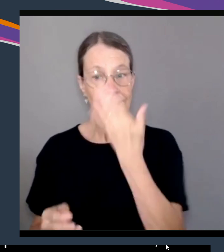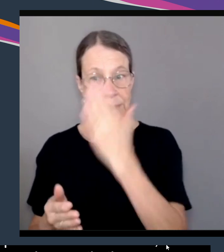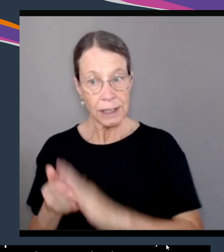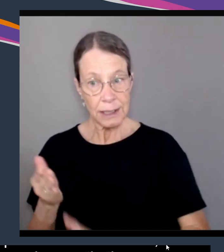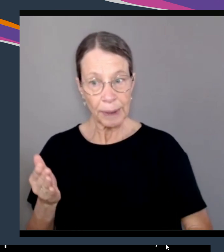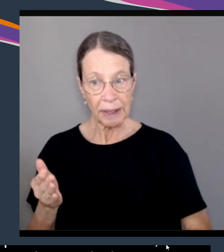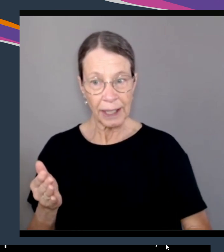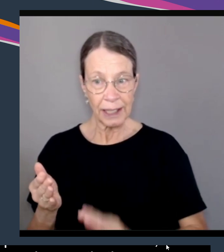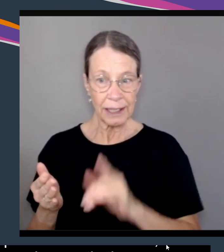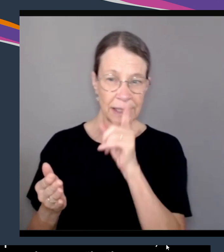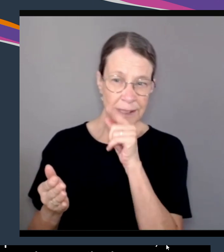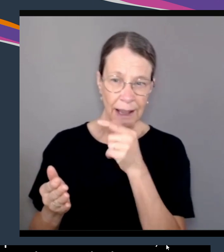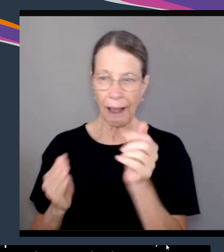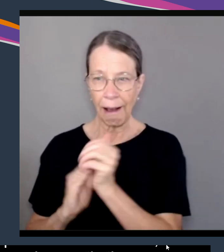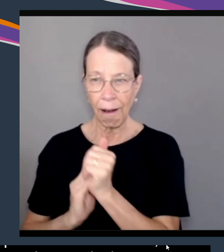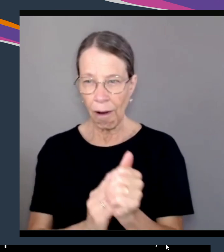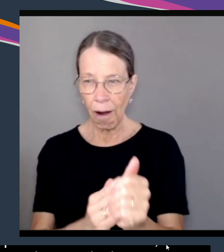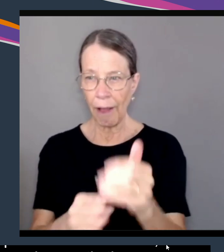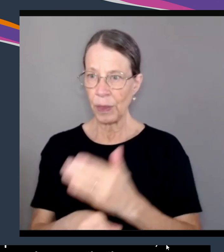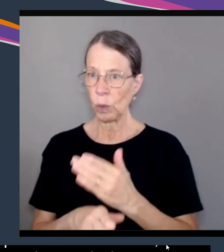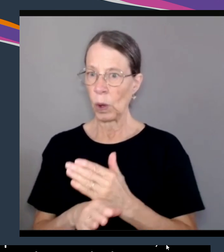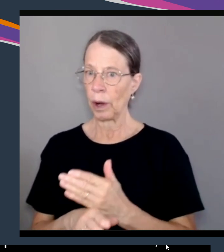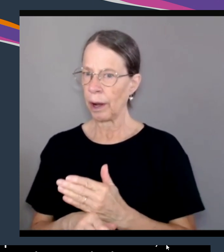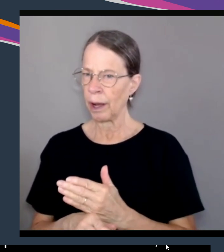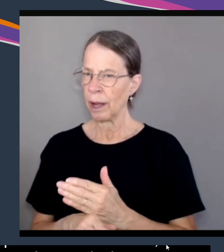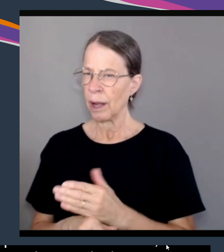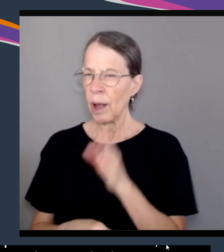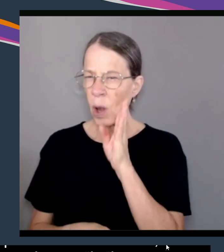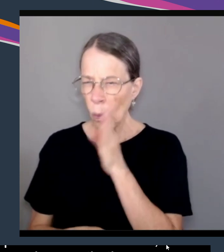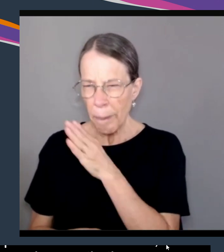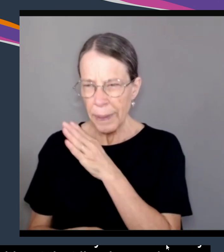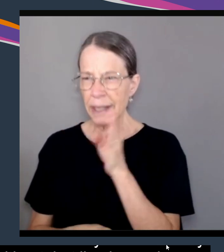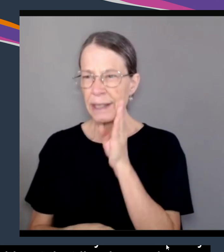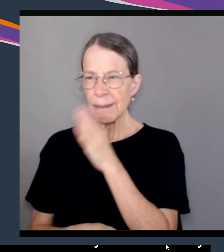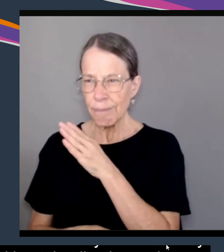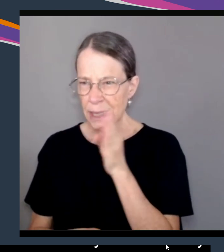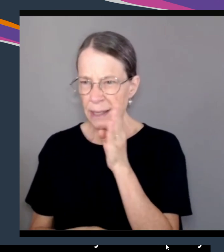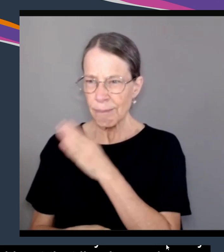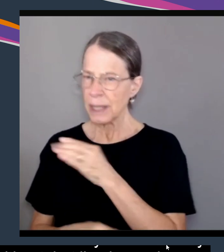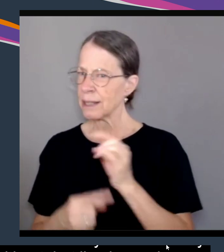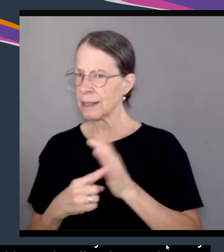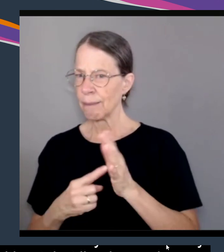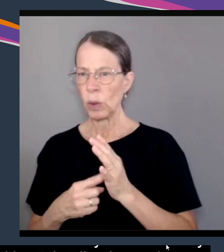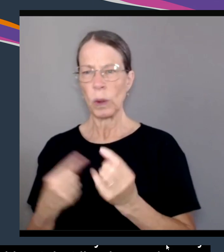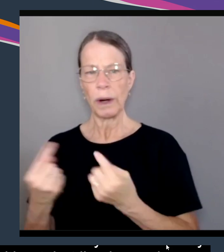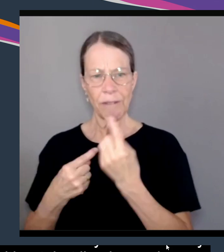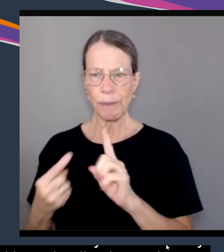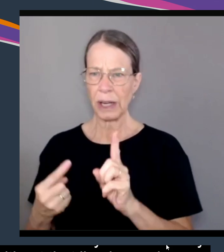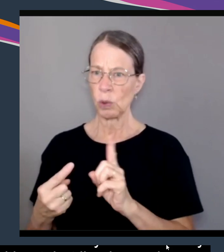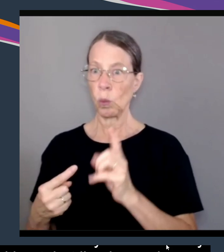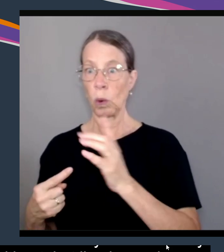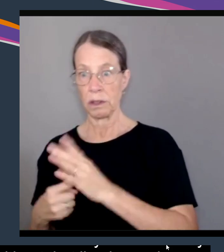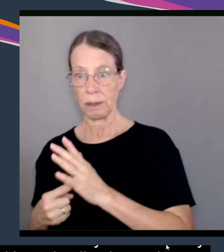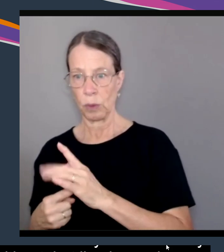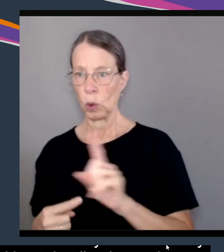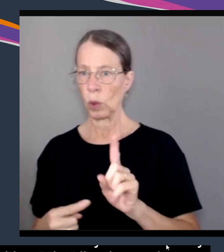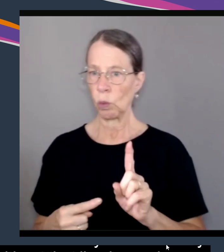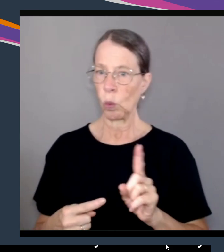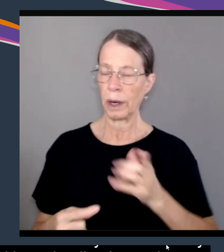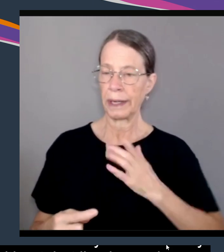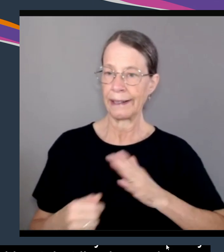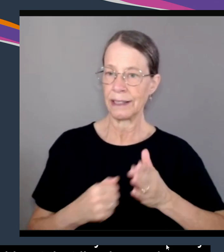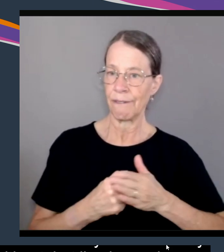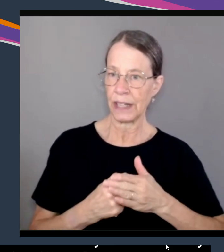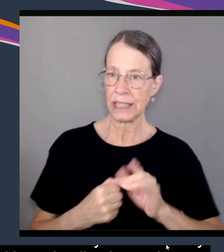insights about what actually works, what really matters, and honestly, what needs fixing. These are insights that are